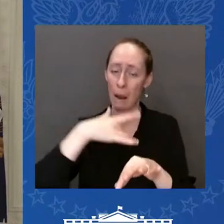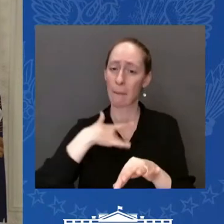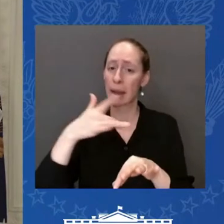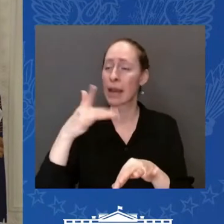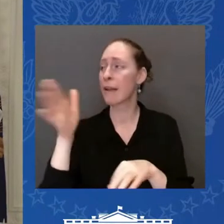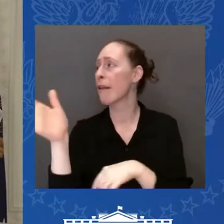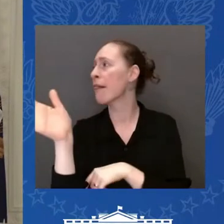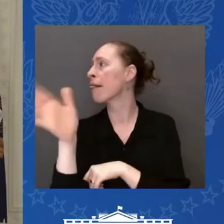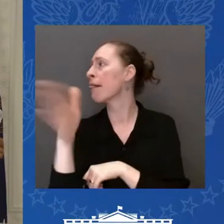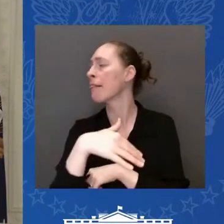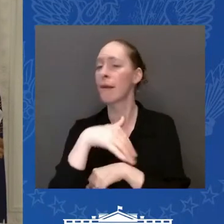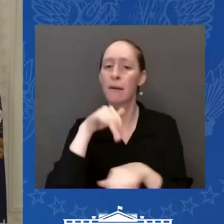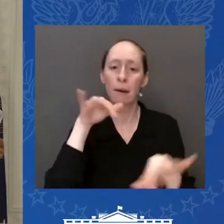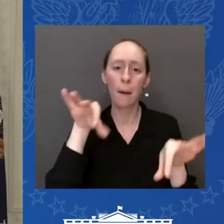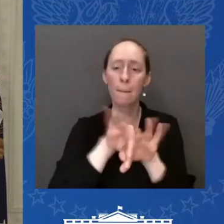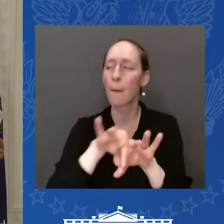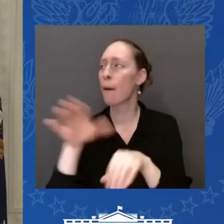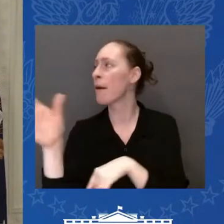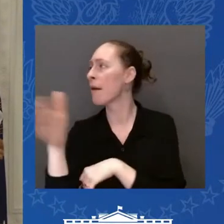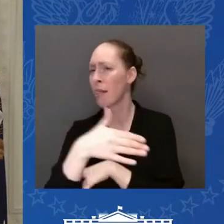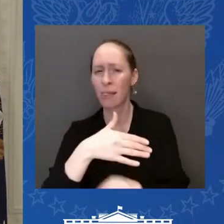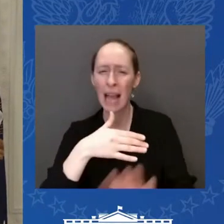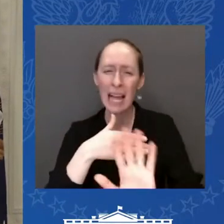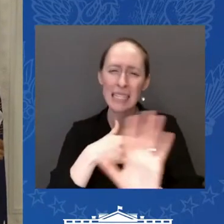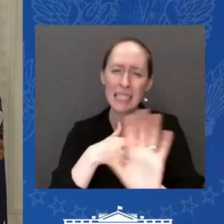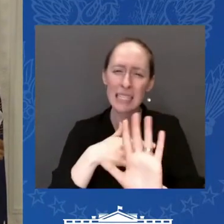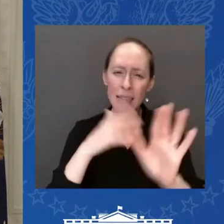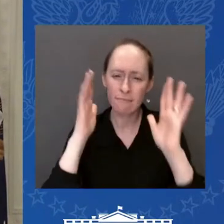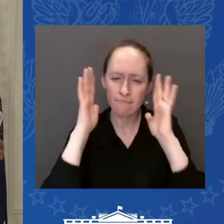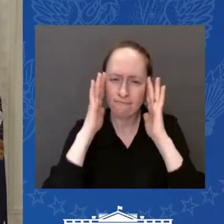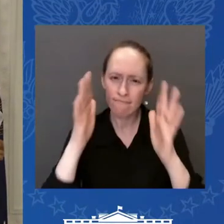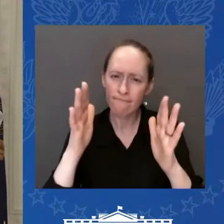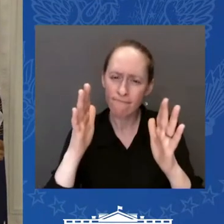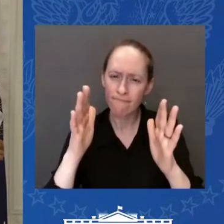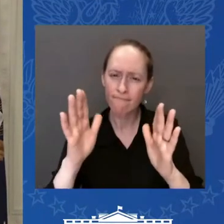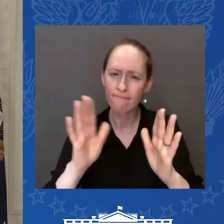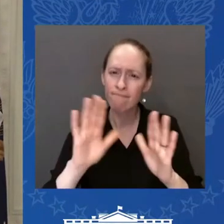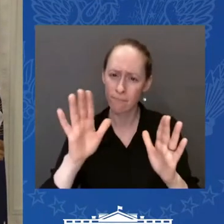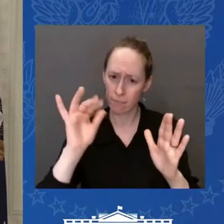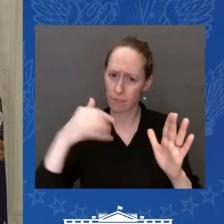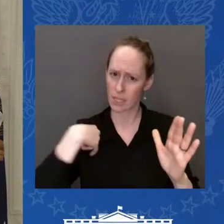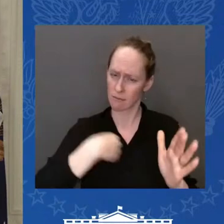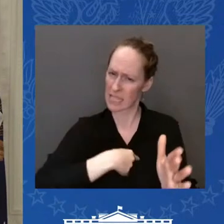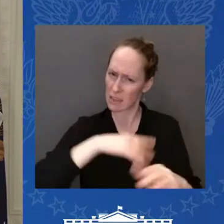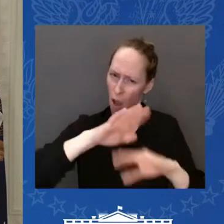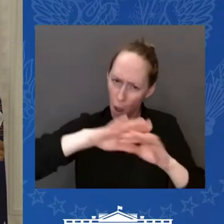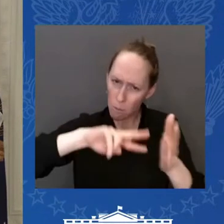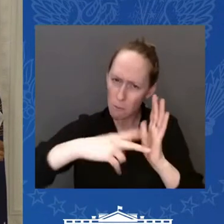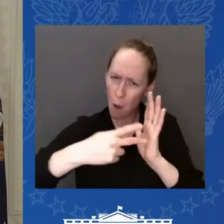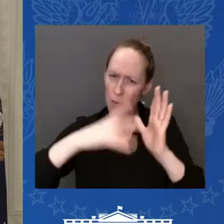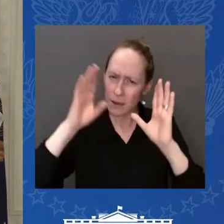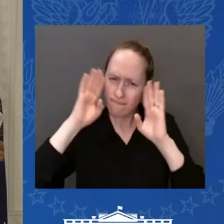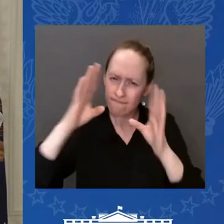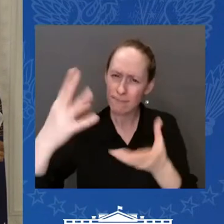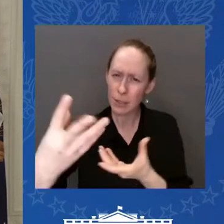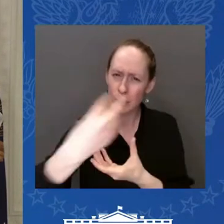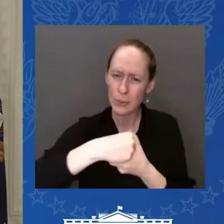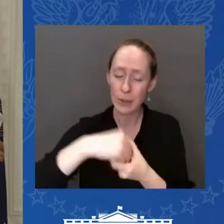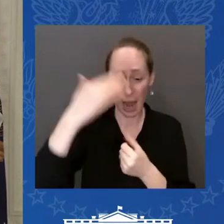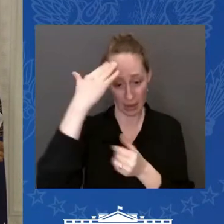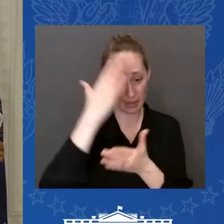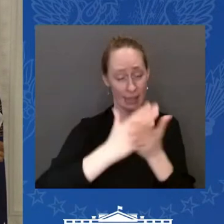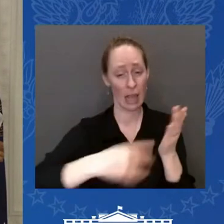strategy. When I came to office, a strategy that we stuck to, even in the face of a lot of criticism, a strategy that we put into action, a strategy